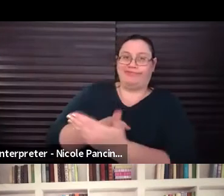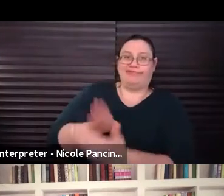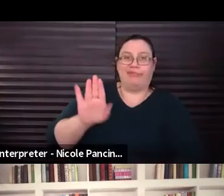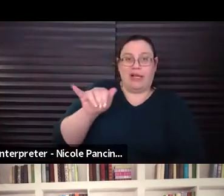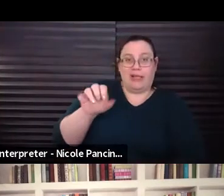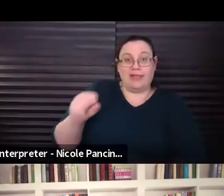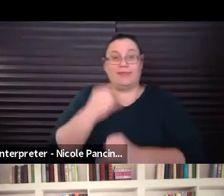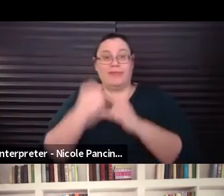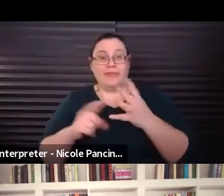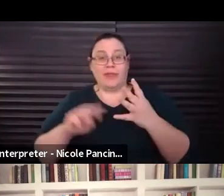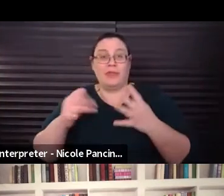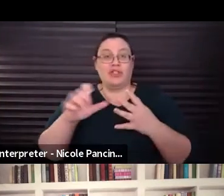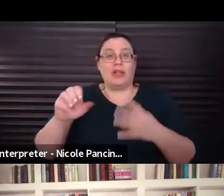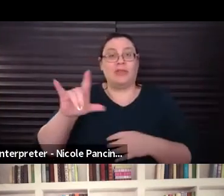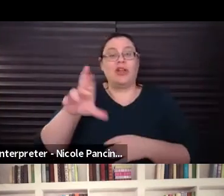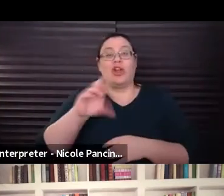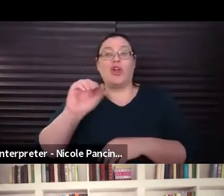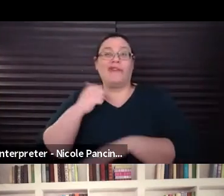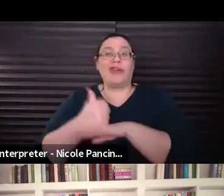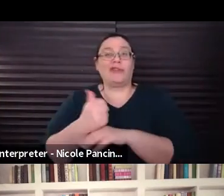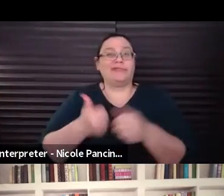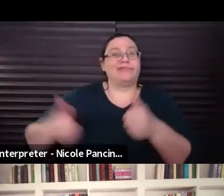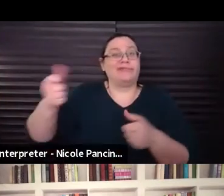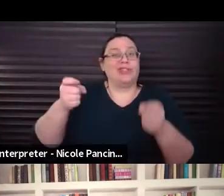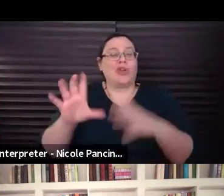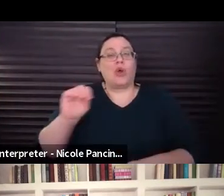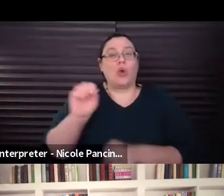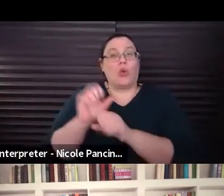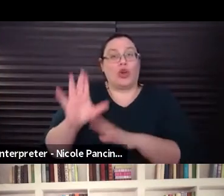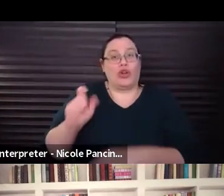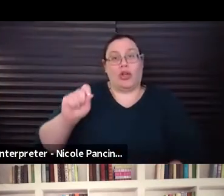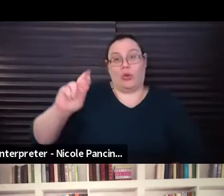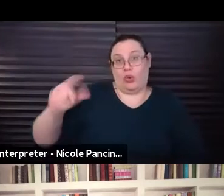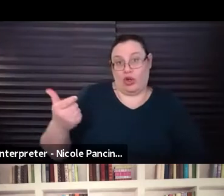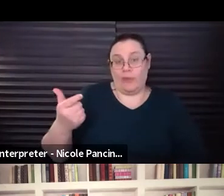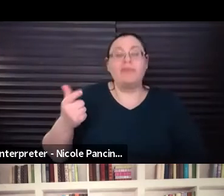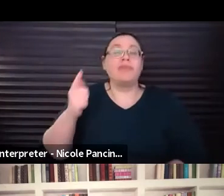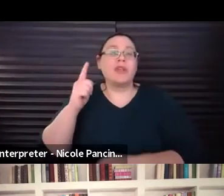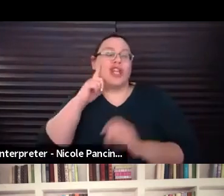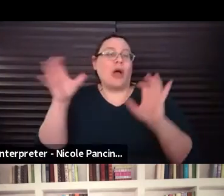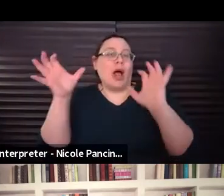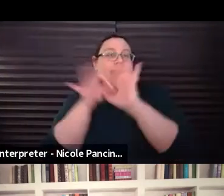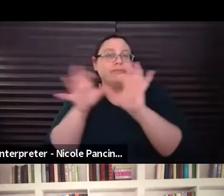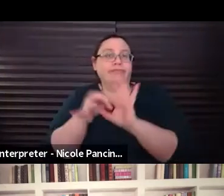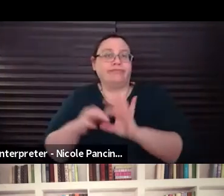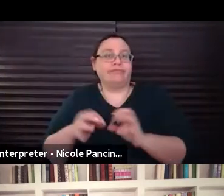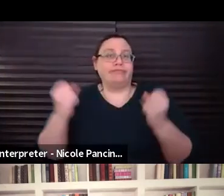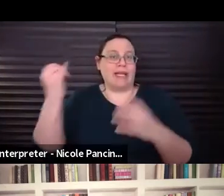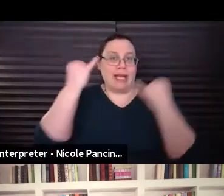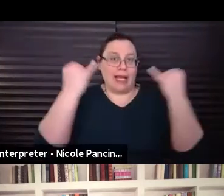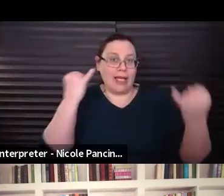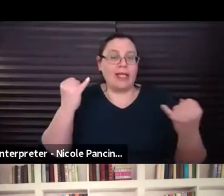from Michelle Miller, who's co-founder and executive director of coworker.org. She'll tie together a number of these threads and set up for